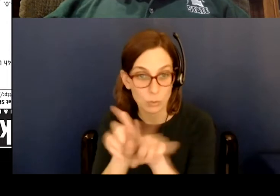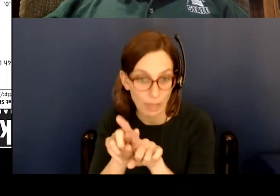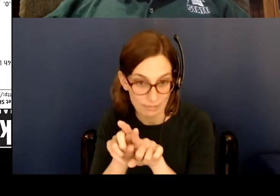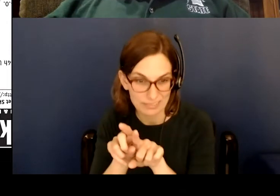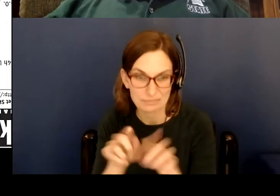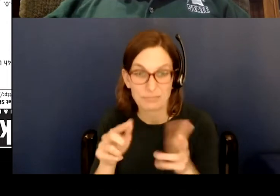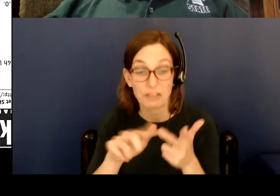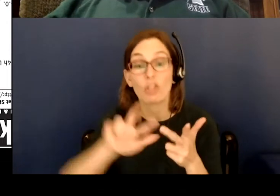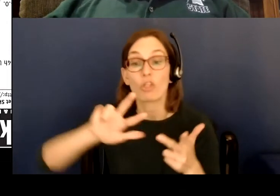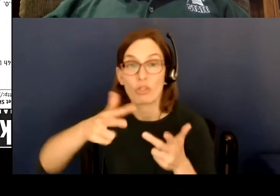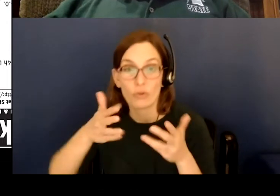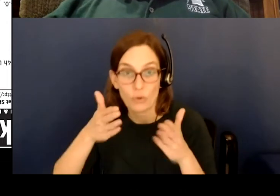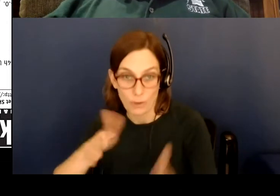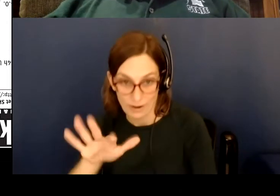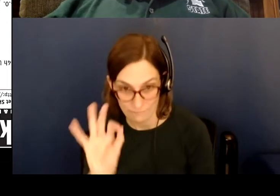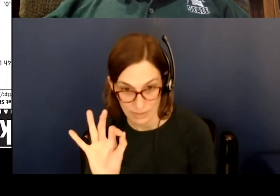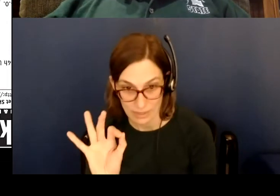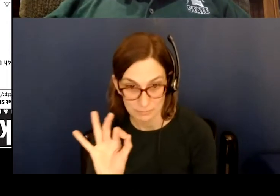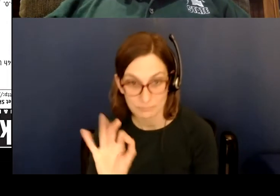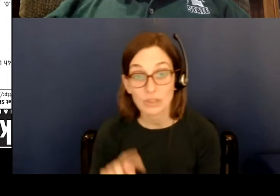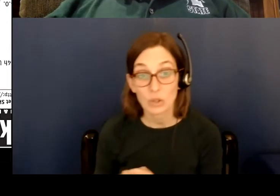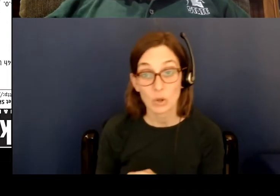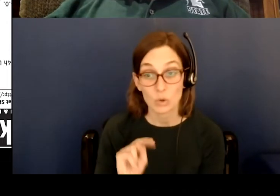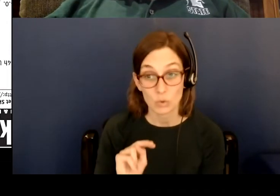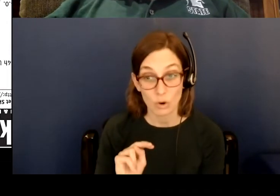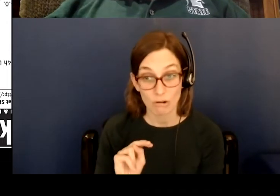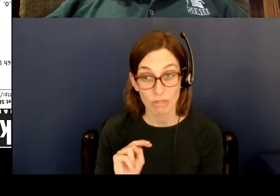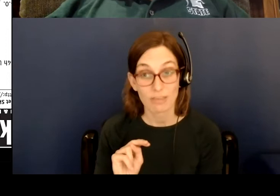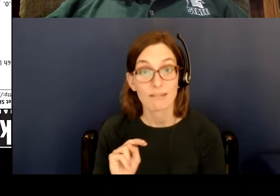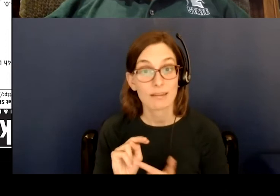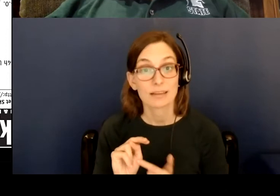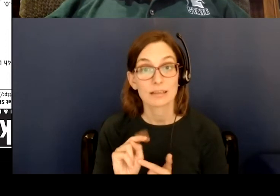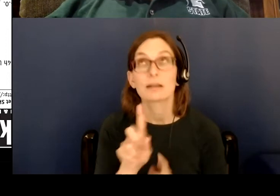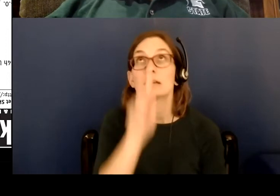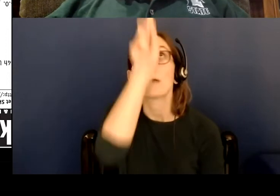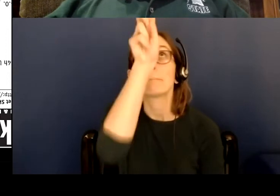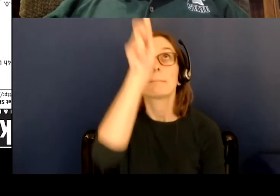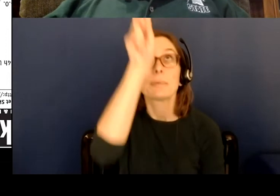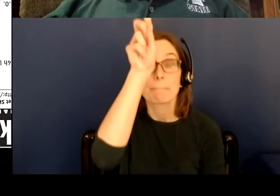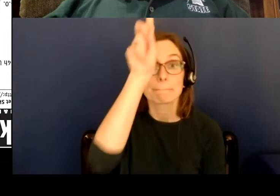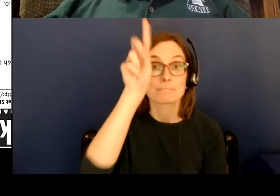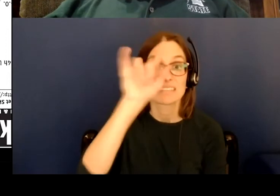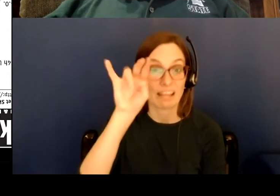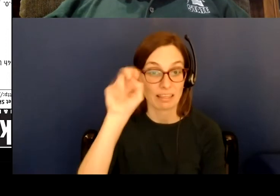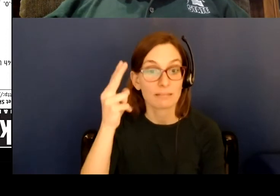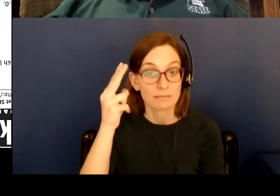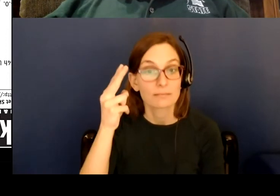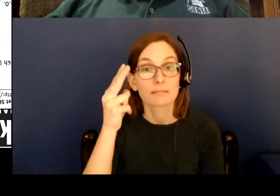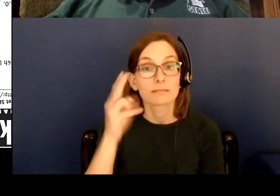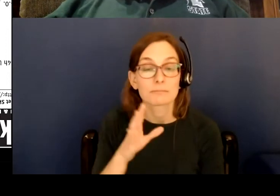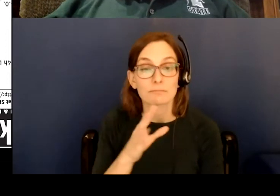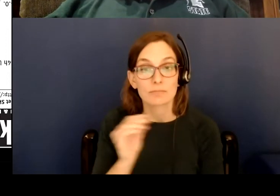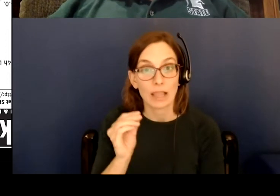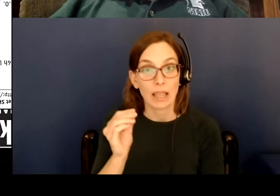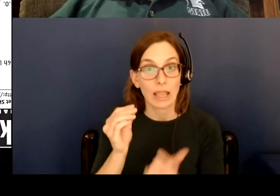way. Here's north. Here's the point overhead. And remember the great square of